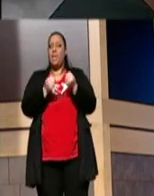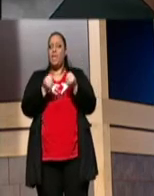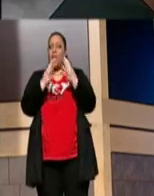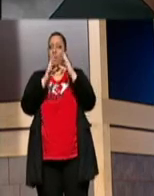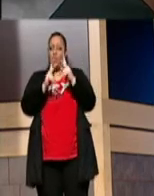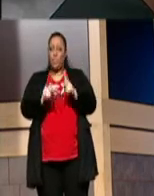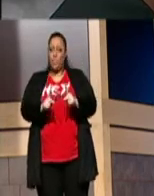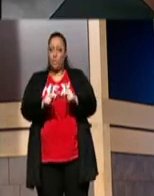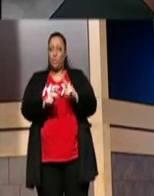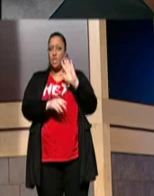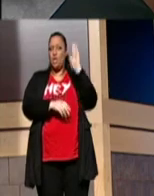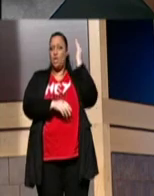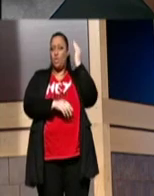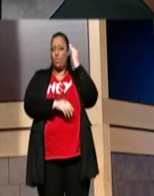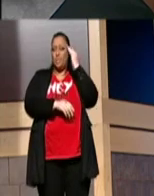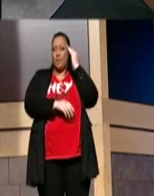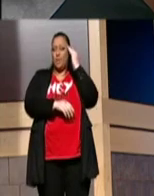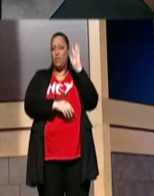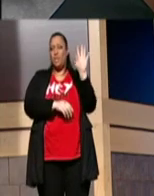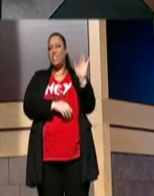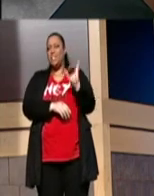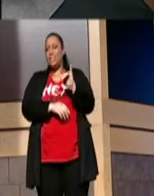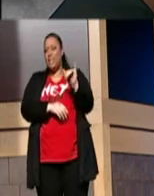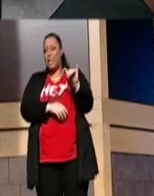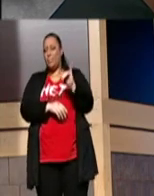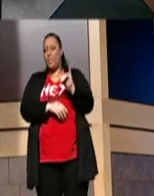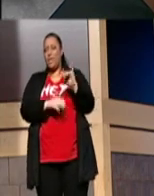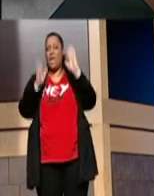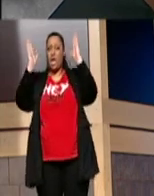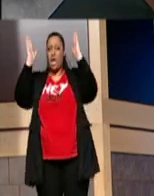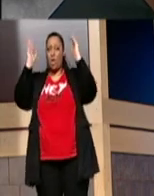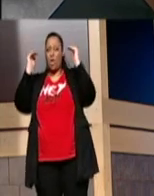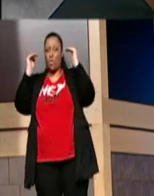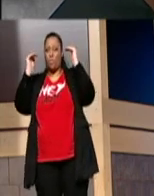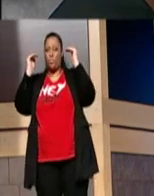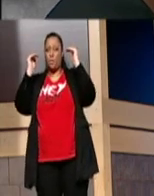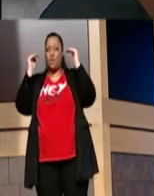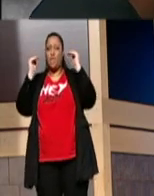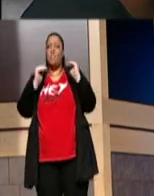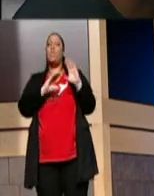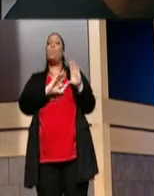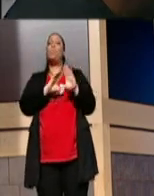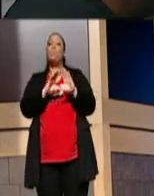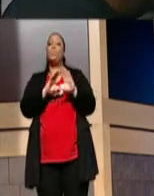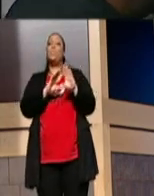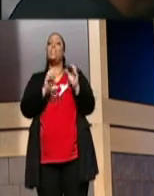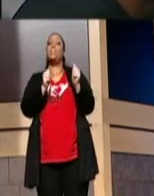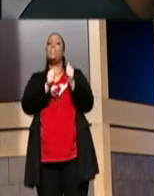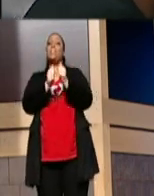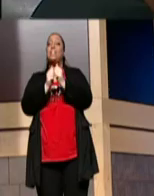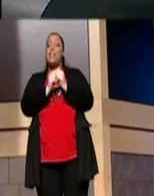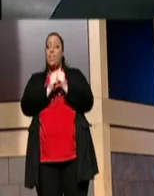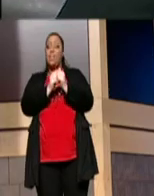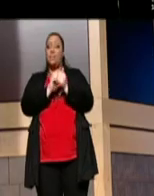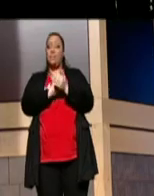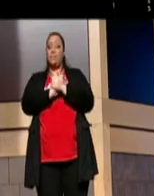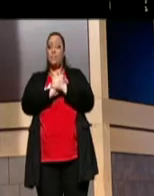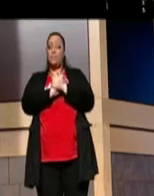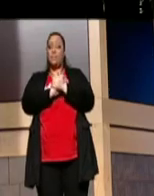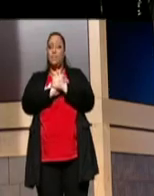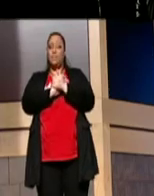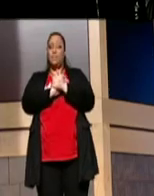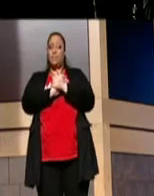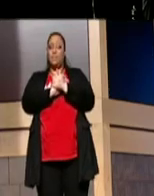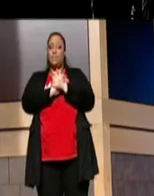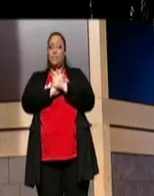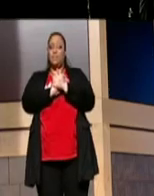any sensibility now deal with the same thing. I hope it will draw us together. Doesn't make a difference who put the hole in the boat.